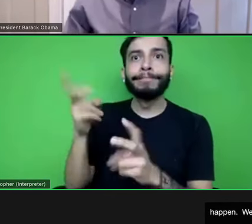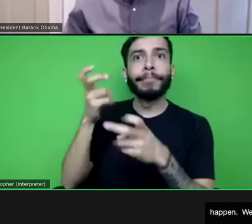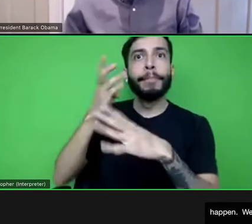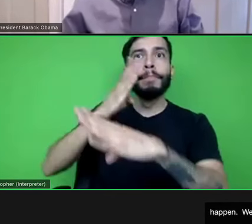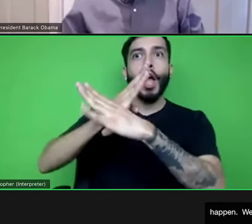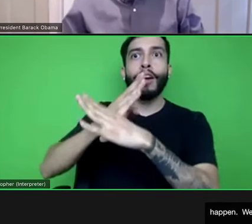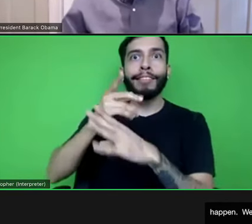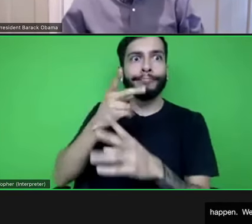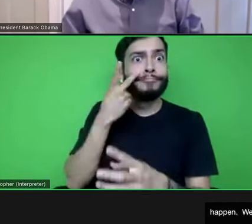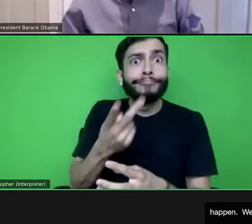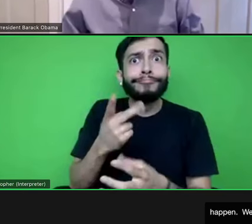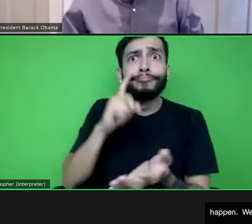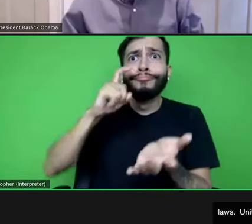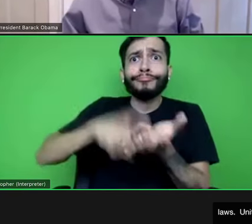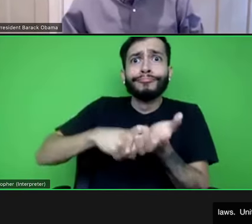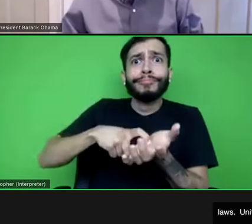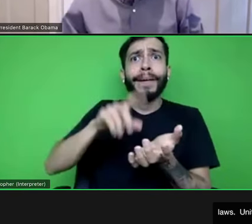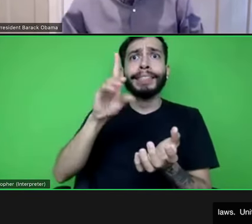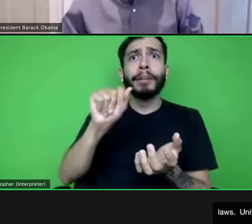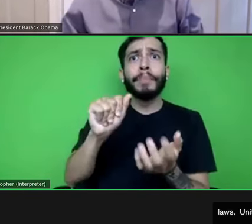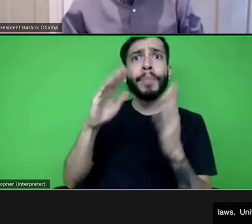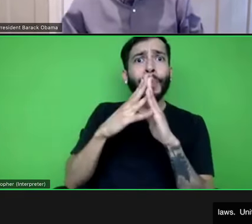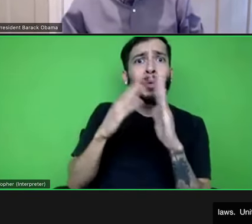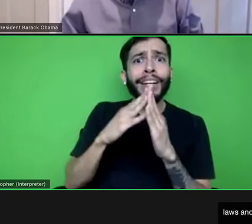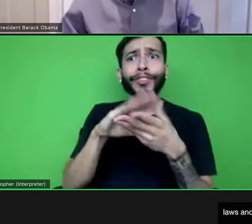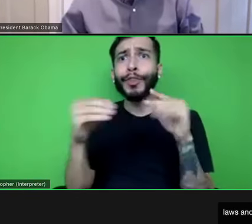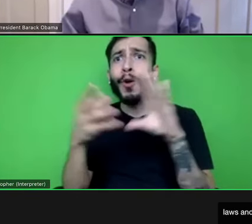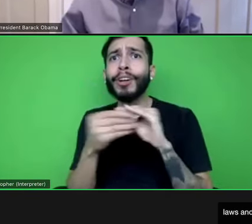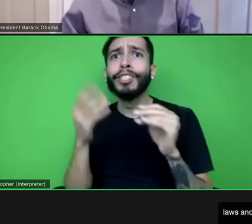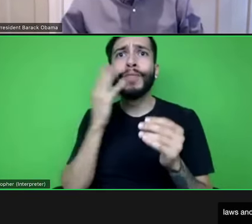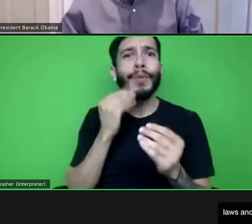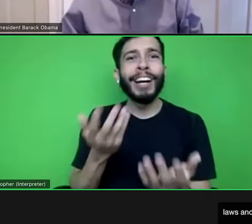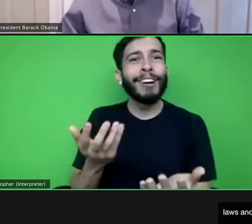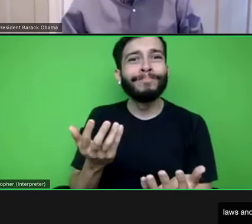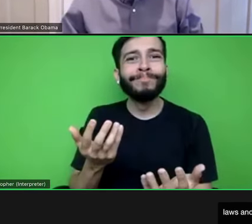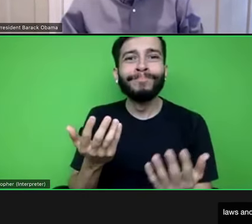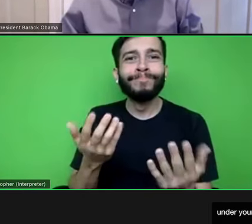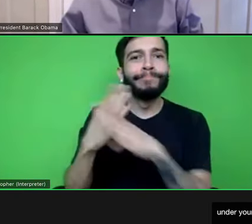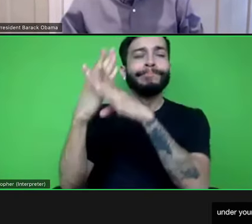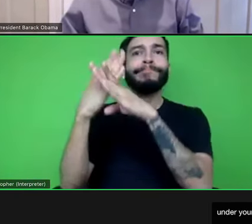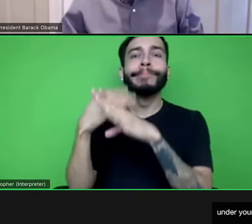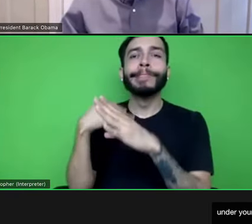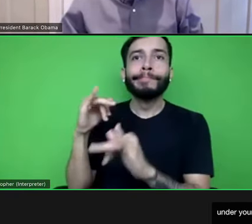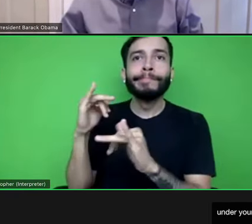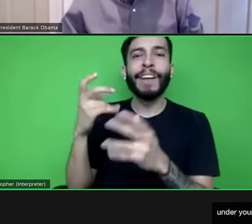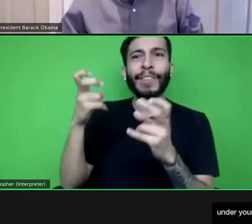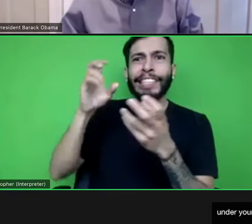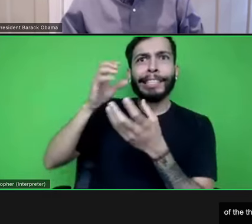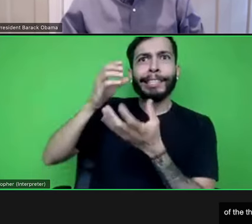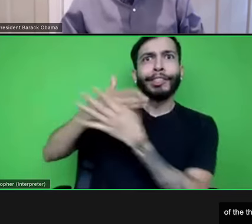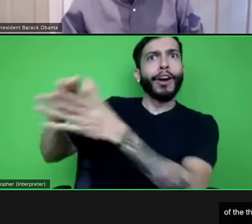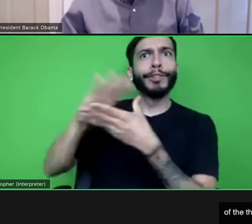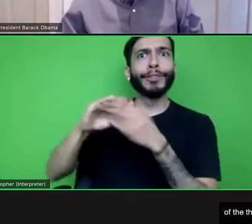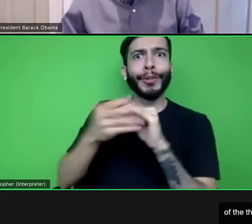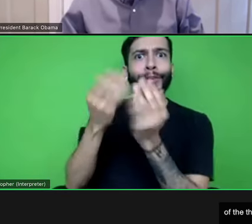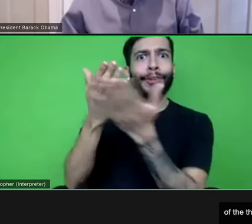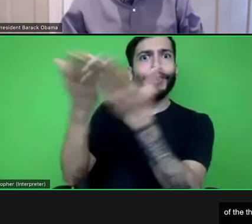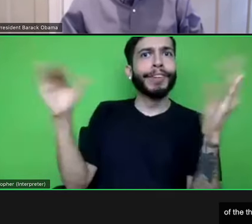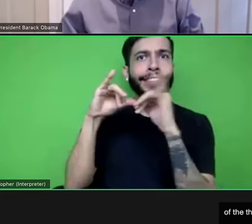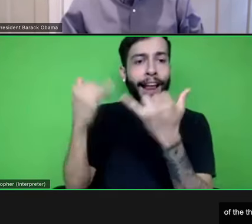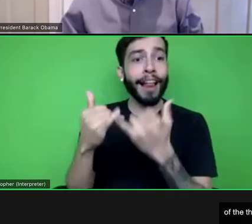laws. And I think, you know, under your administration, one of the things that was really happening was trying to work on